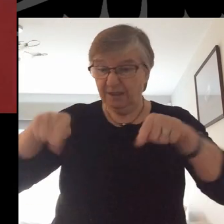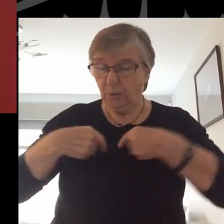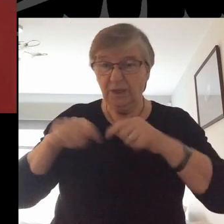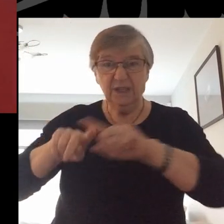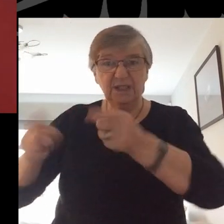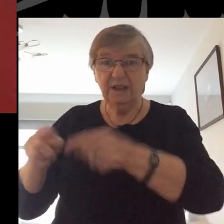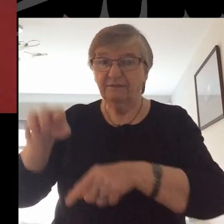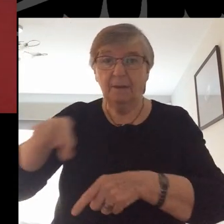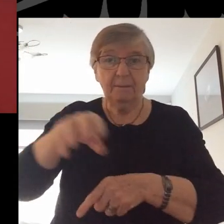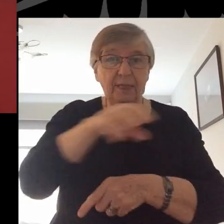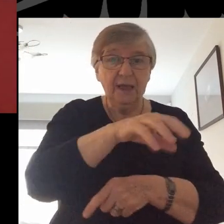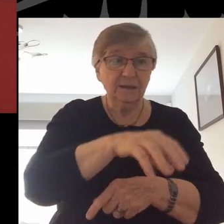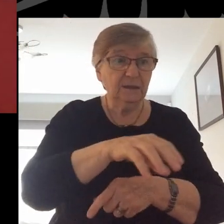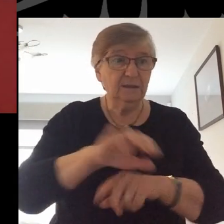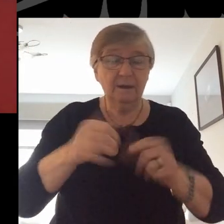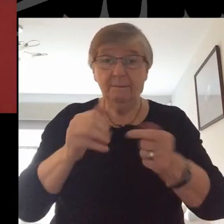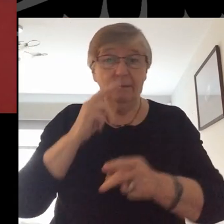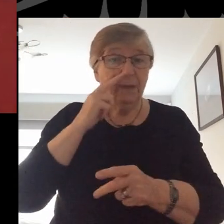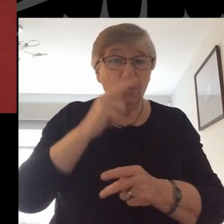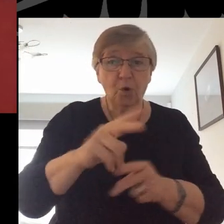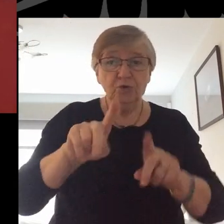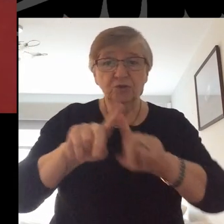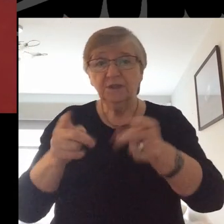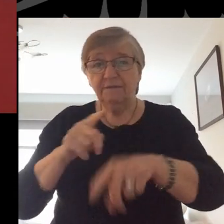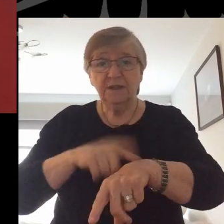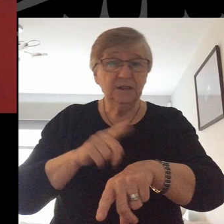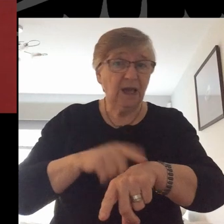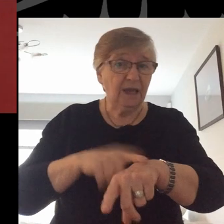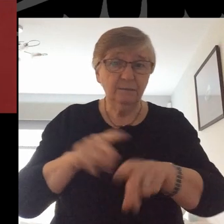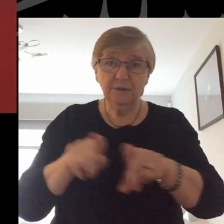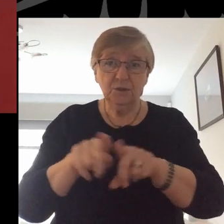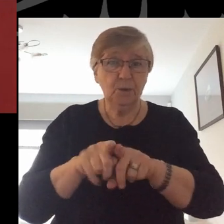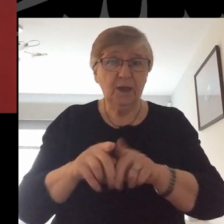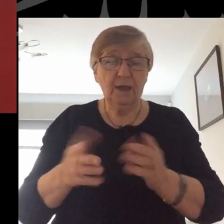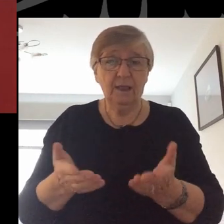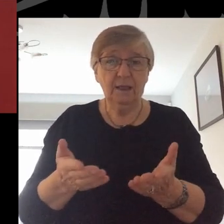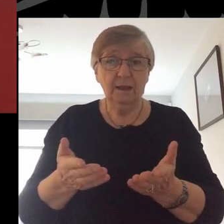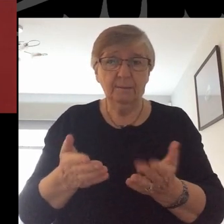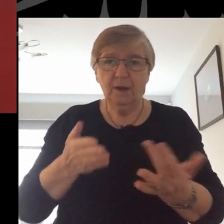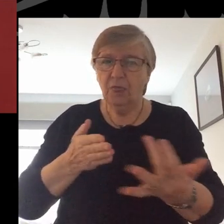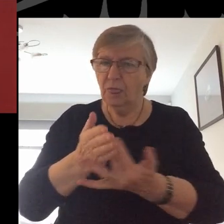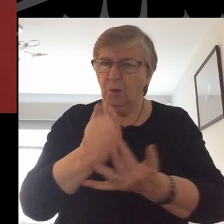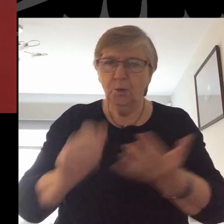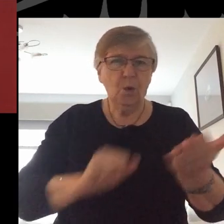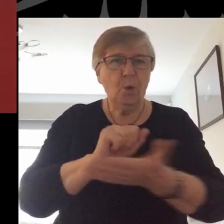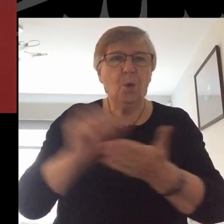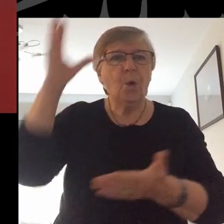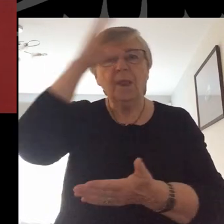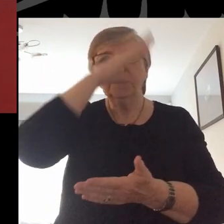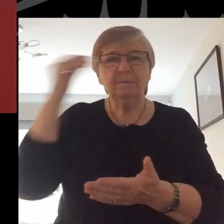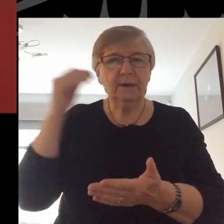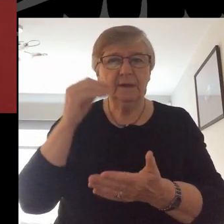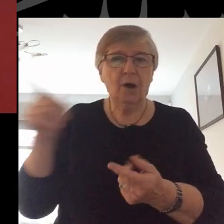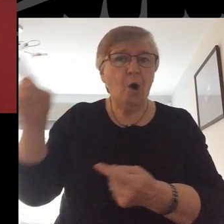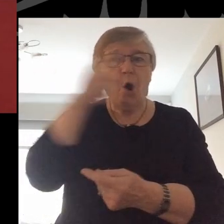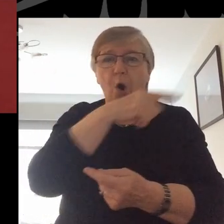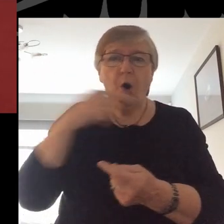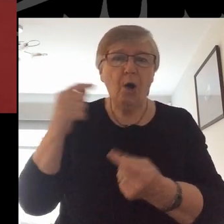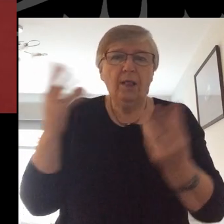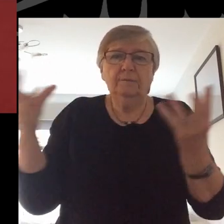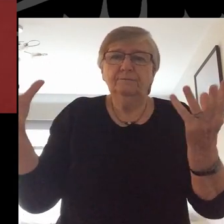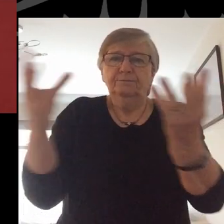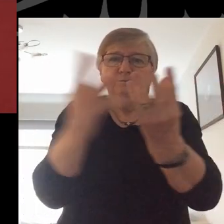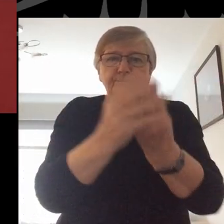even listening and watching at different times. But through your Holy Spirit, we are brought into